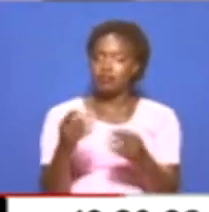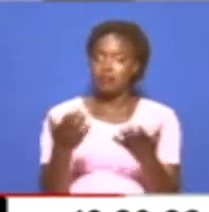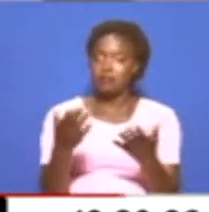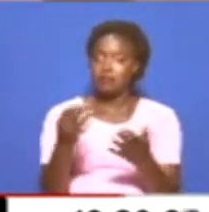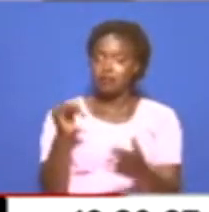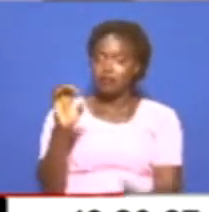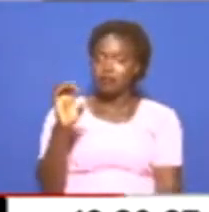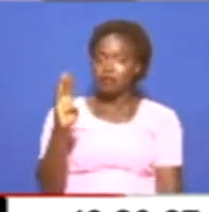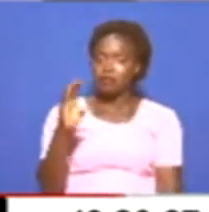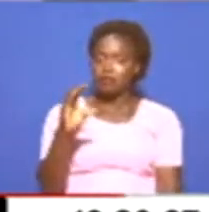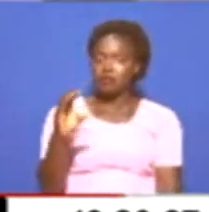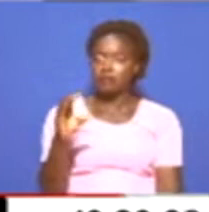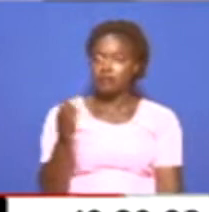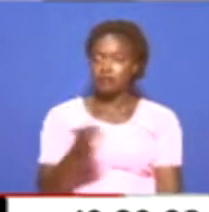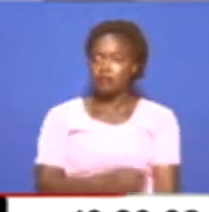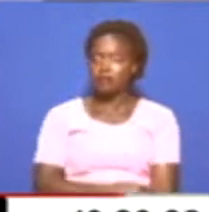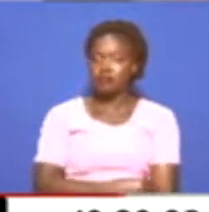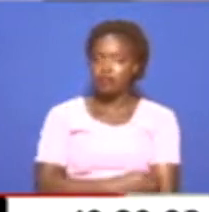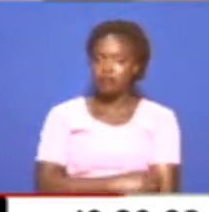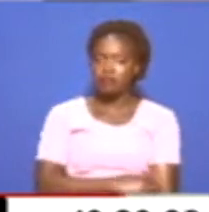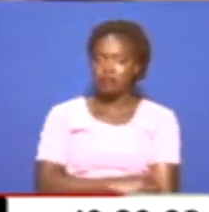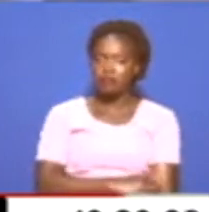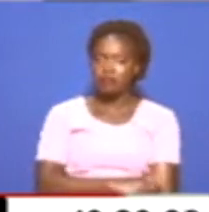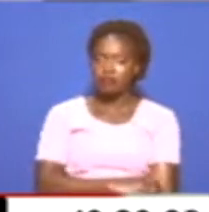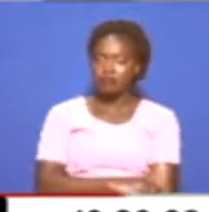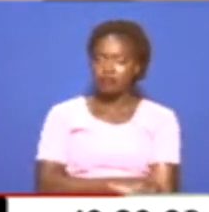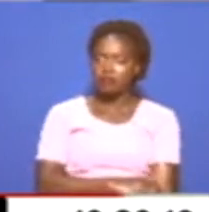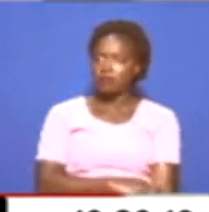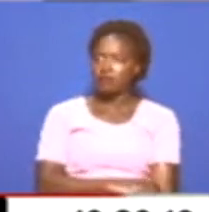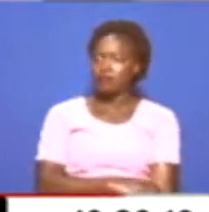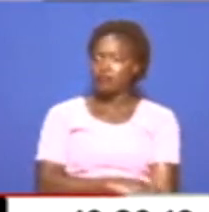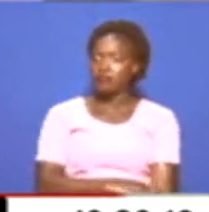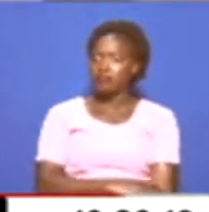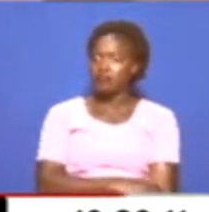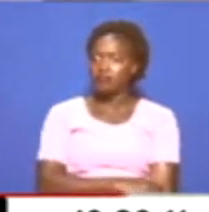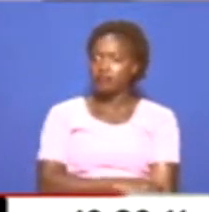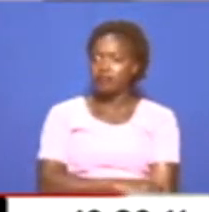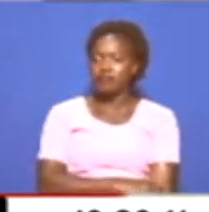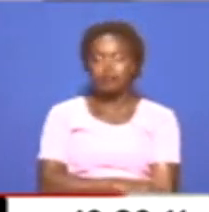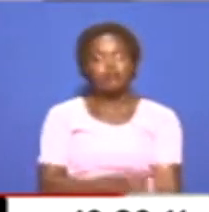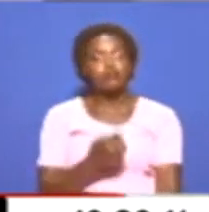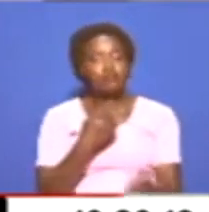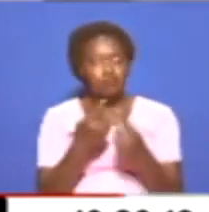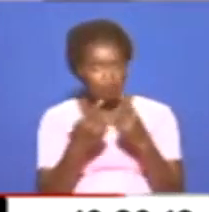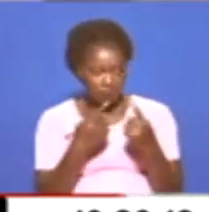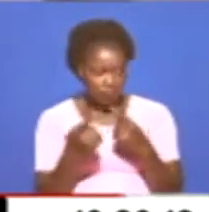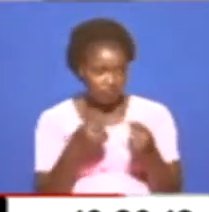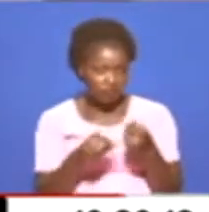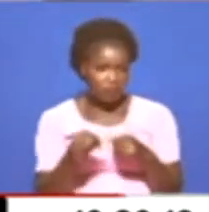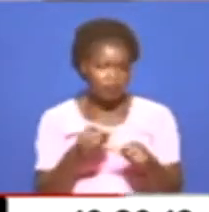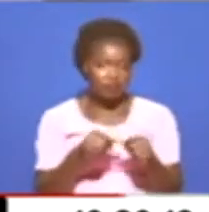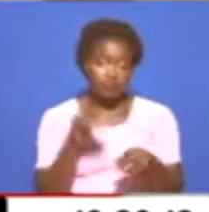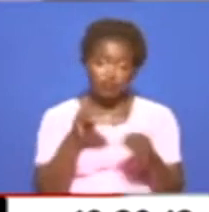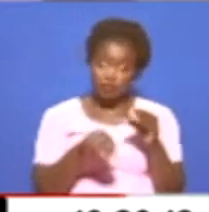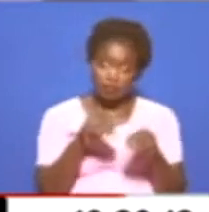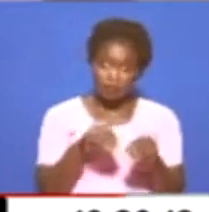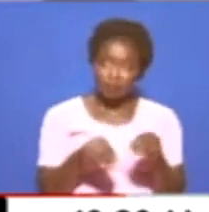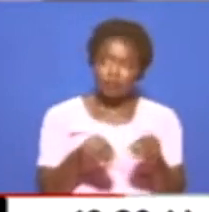act mm-hmm. a few months to the election? Okay, hold the thought. Talking about votes, and you've talked